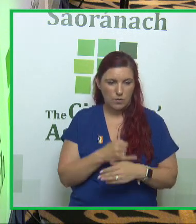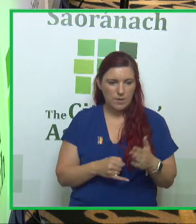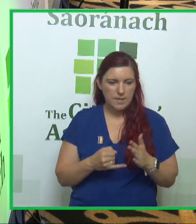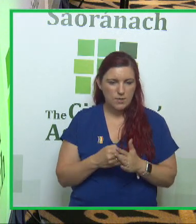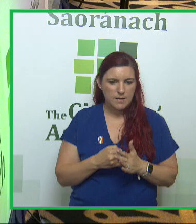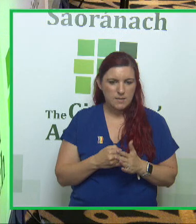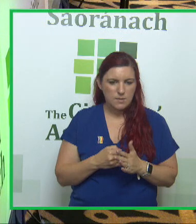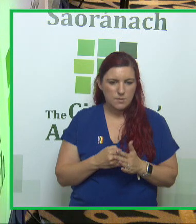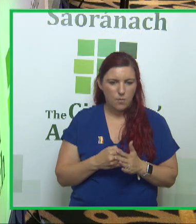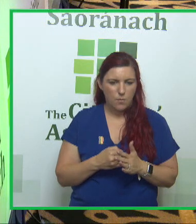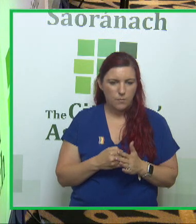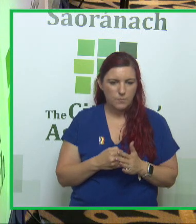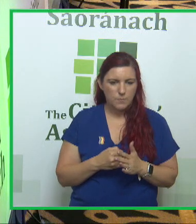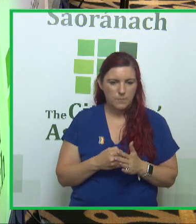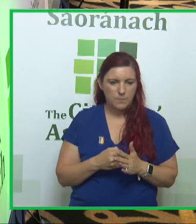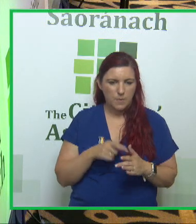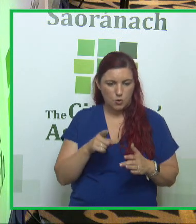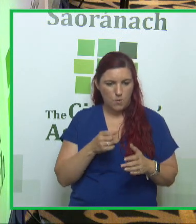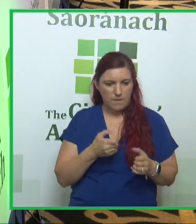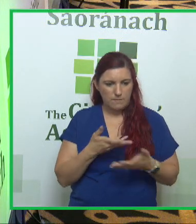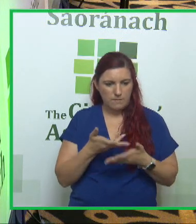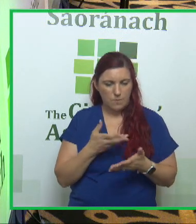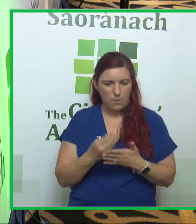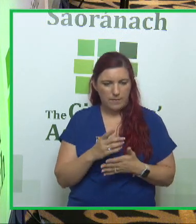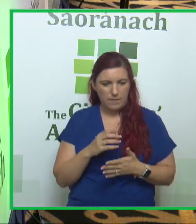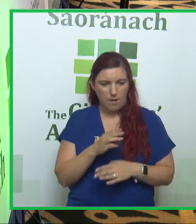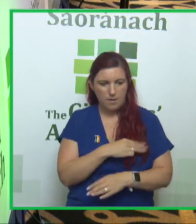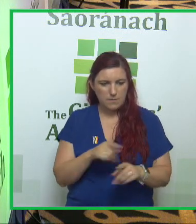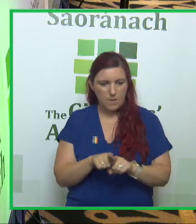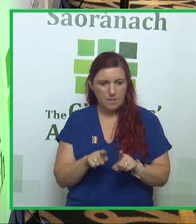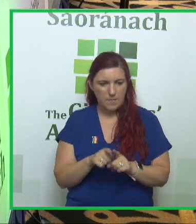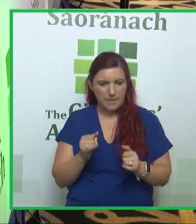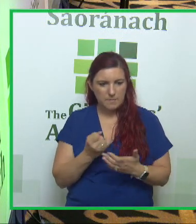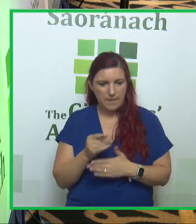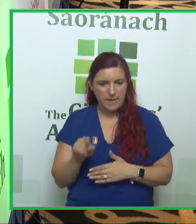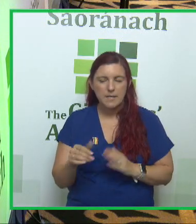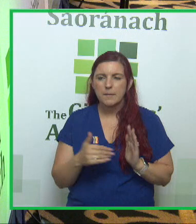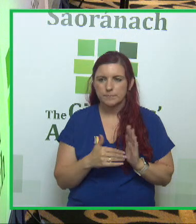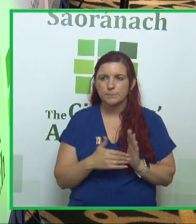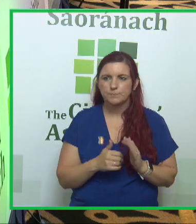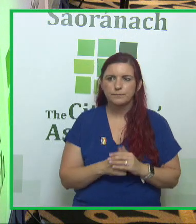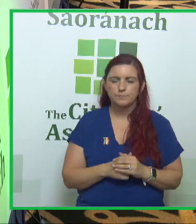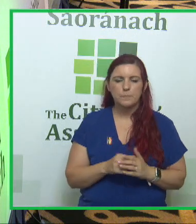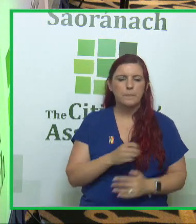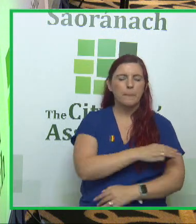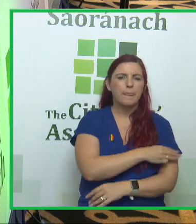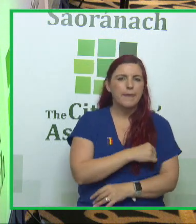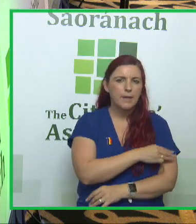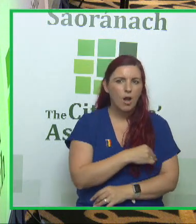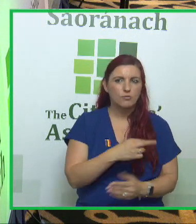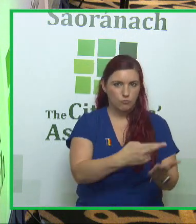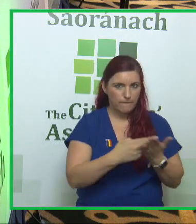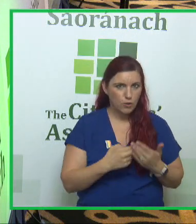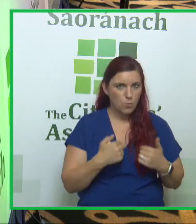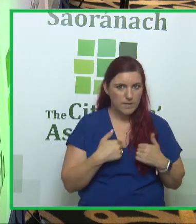confidential case study discussions with Gardaí as well. Do you want to just give us a flavour of how that might operate? Yeah, sure. So the guards make referrals to